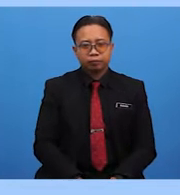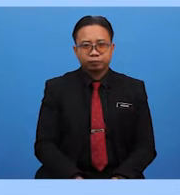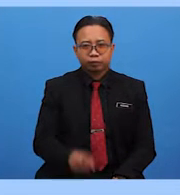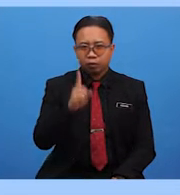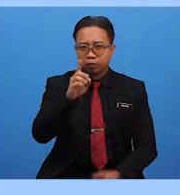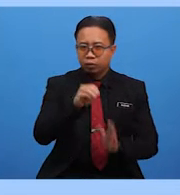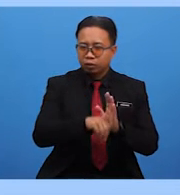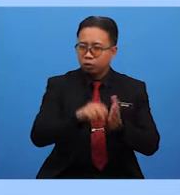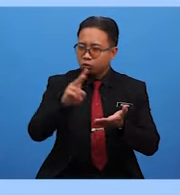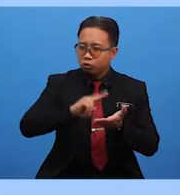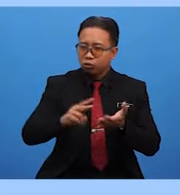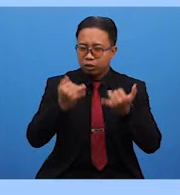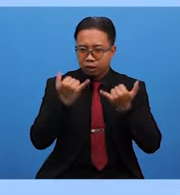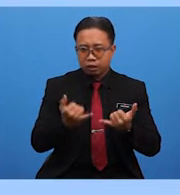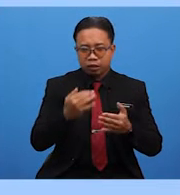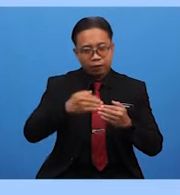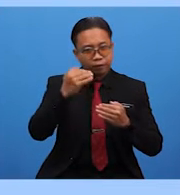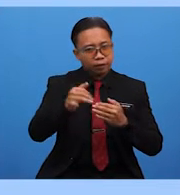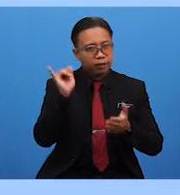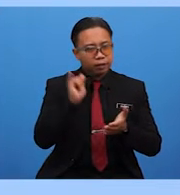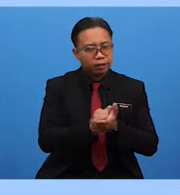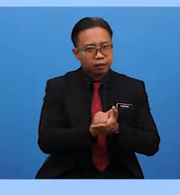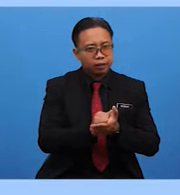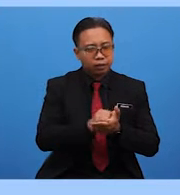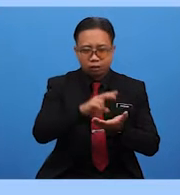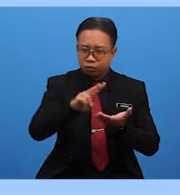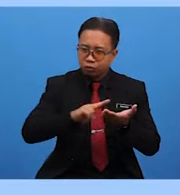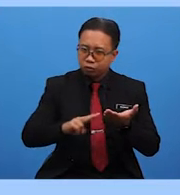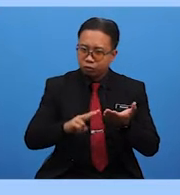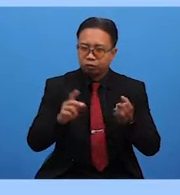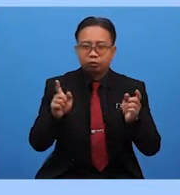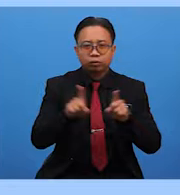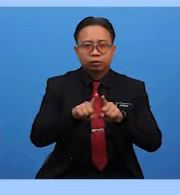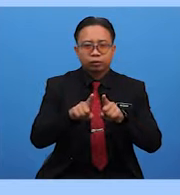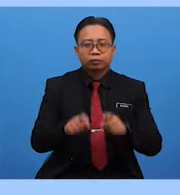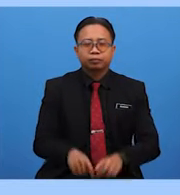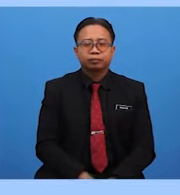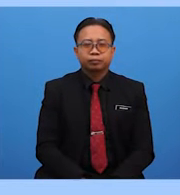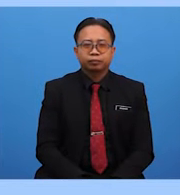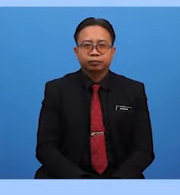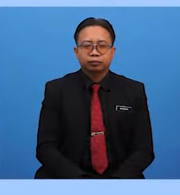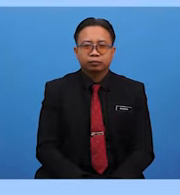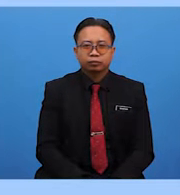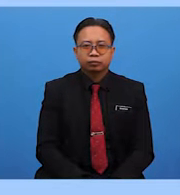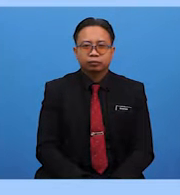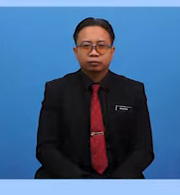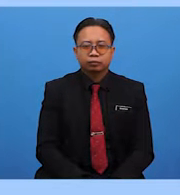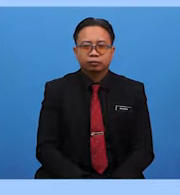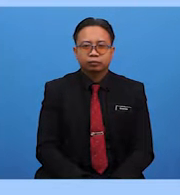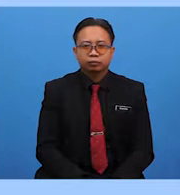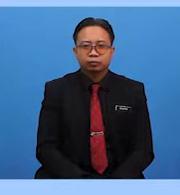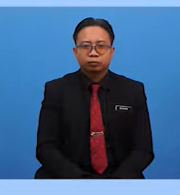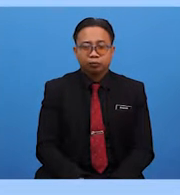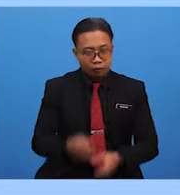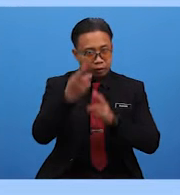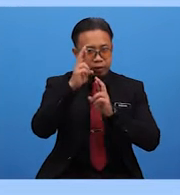you 1 minute to read them. After that, let's read them together. read them on your own